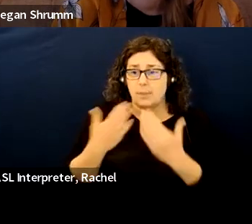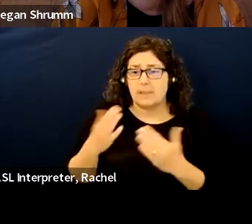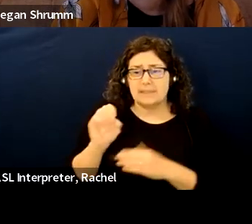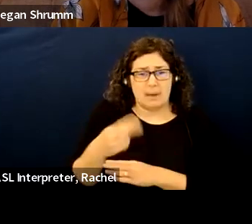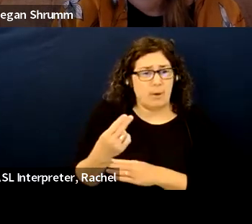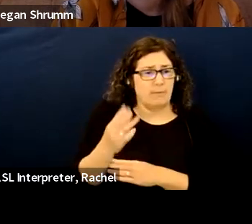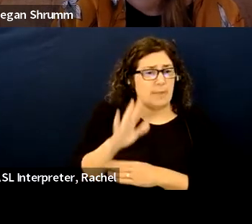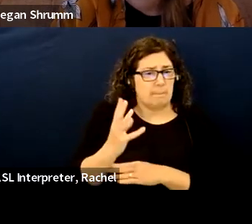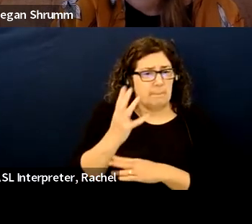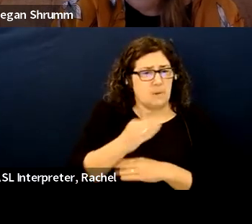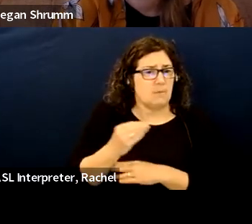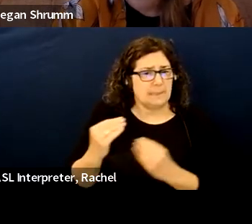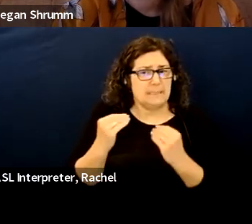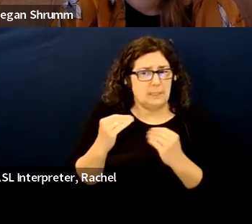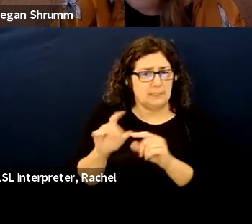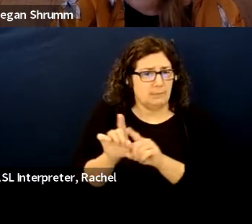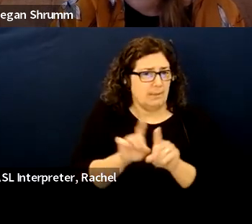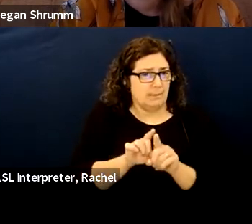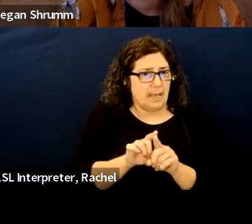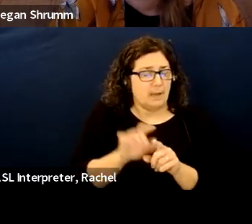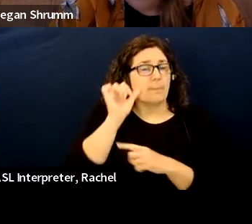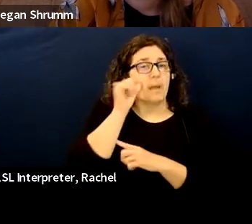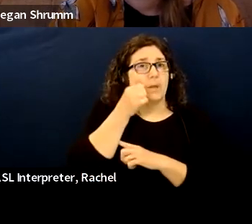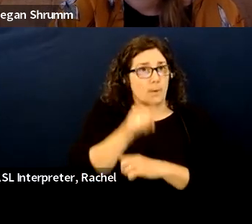beautiful teaching as well, and reminder